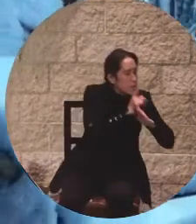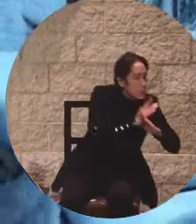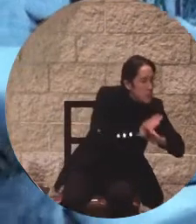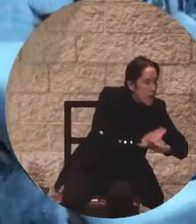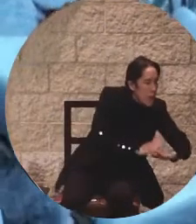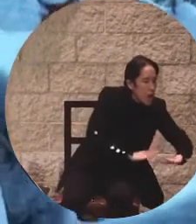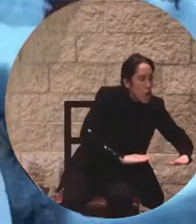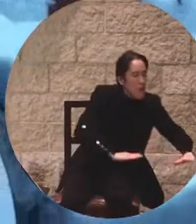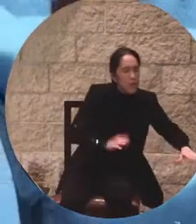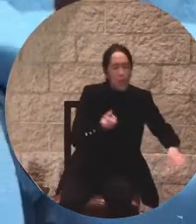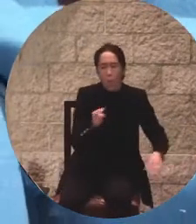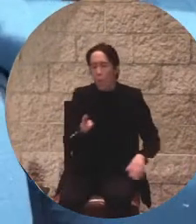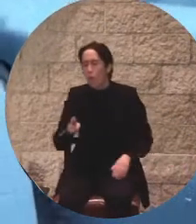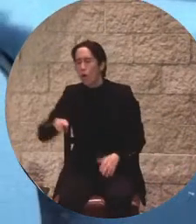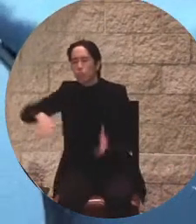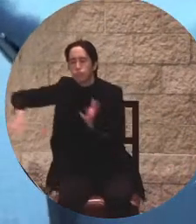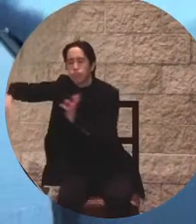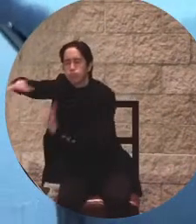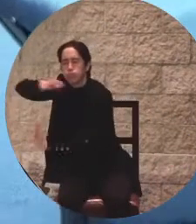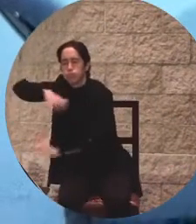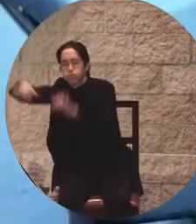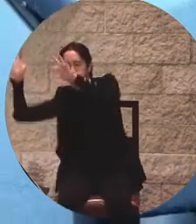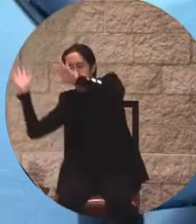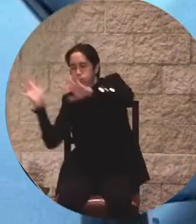From silent to stormy,